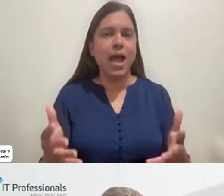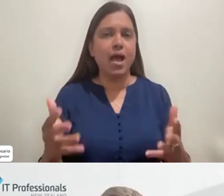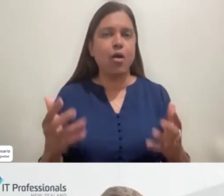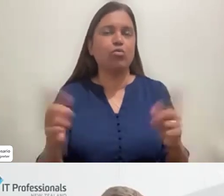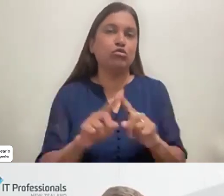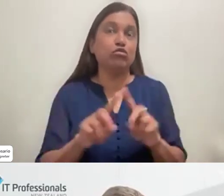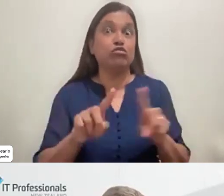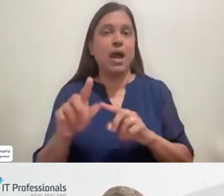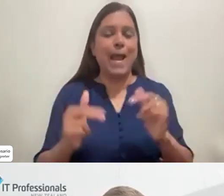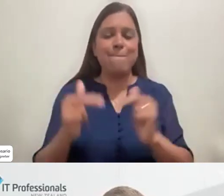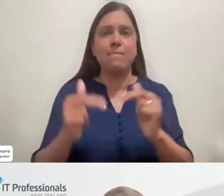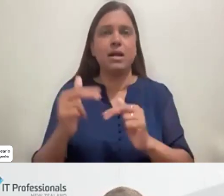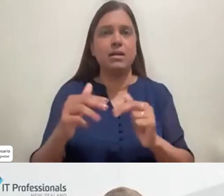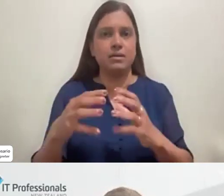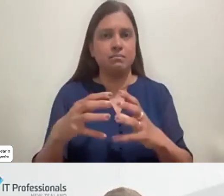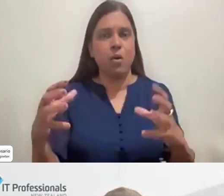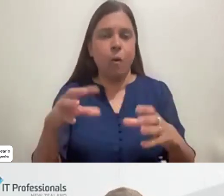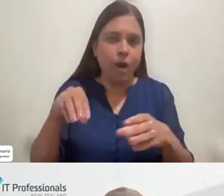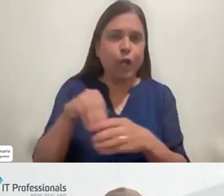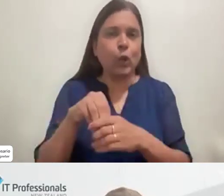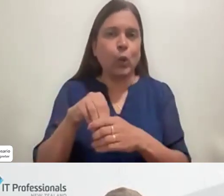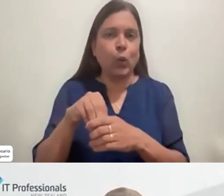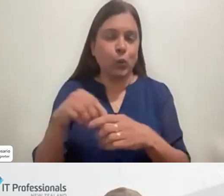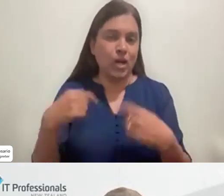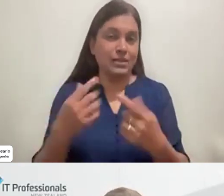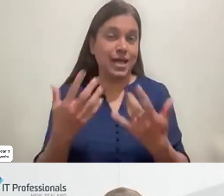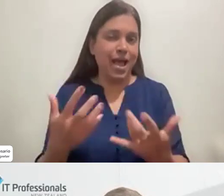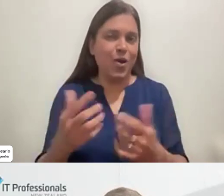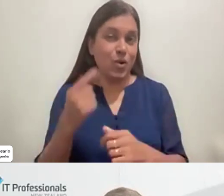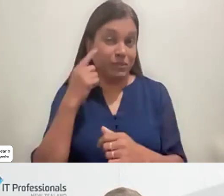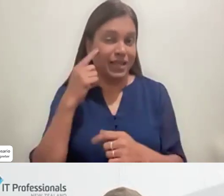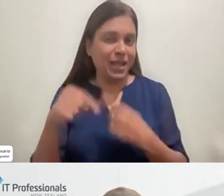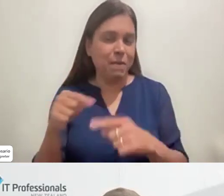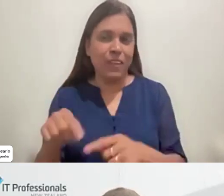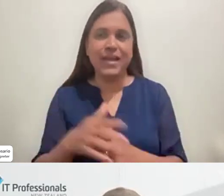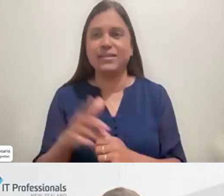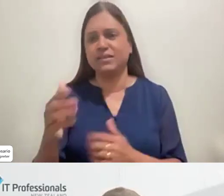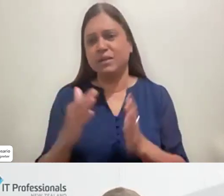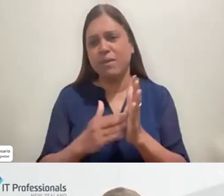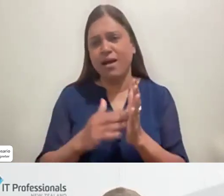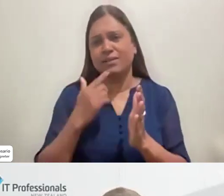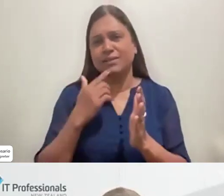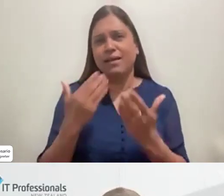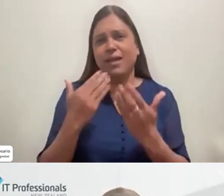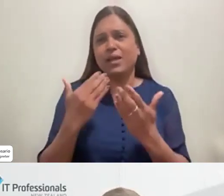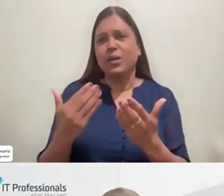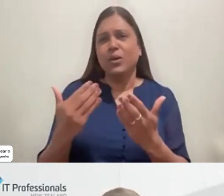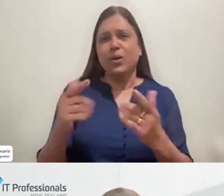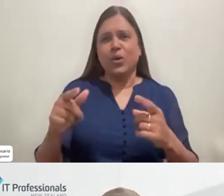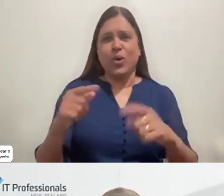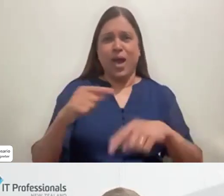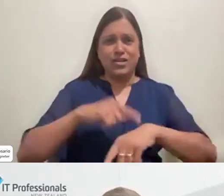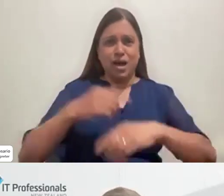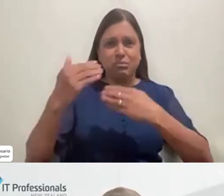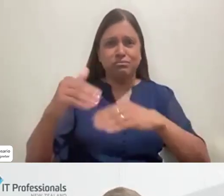Fantastic. Thanks, everybody. Well, I'm sorry, we could go talk about this stuff for hours, but unfortunately we've come to the end of our little window of time. But thank you all